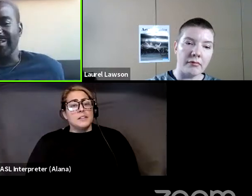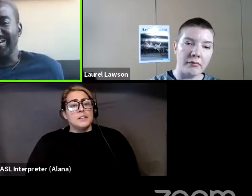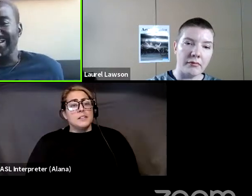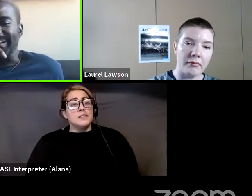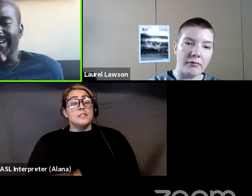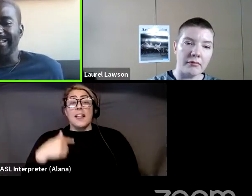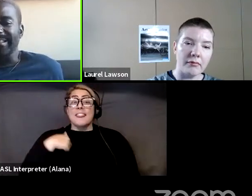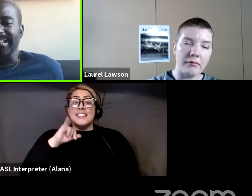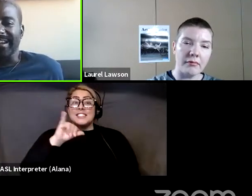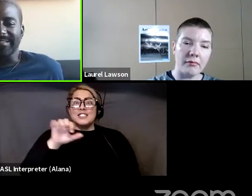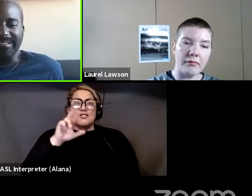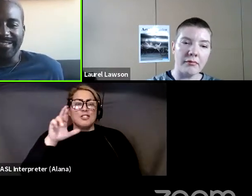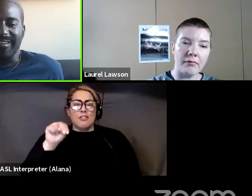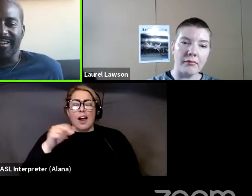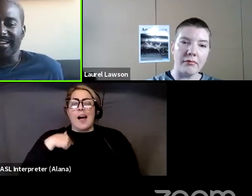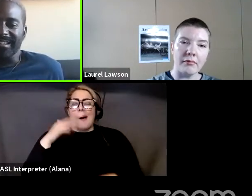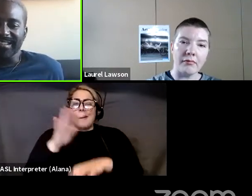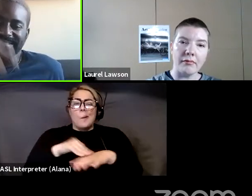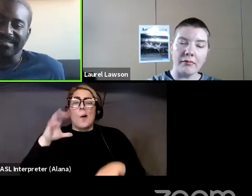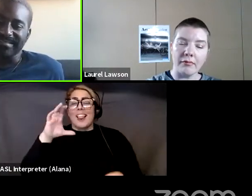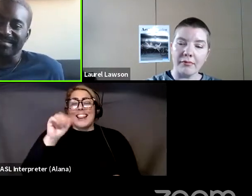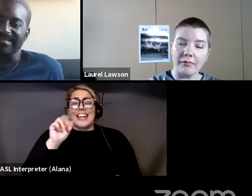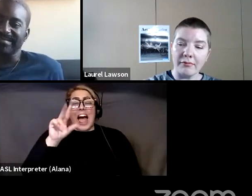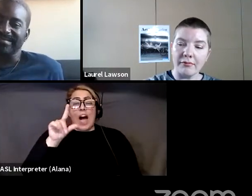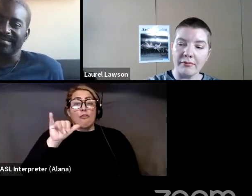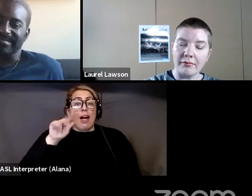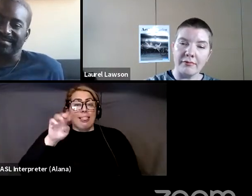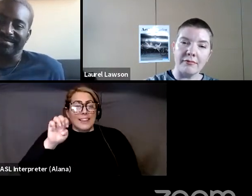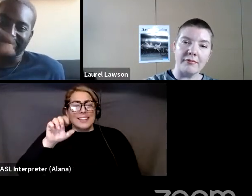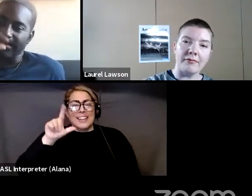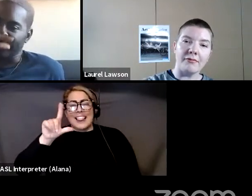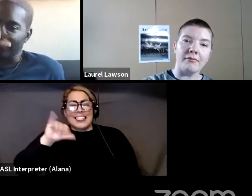This is Jerron. I'm gonna call in Carolyn Lazard.